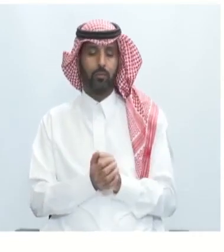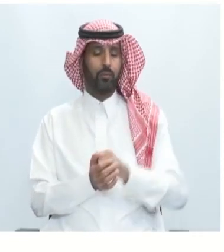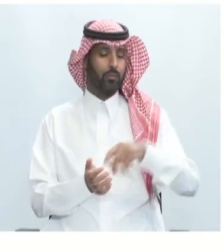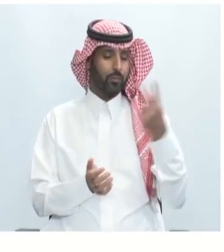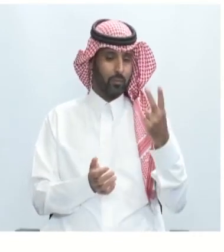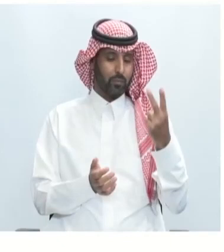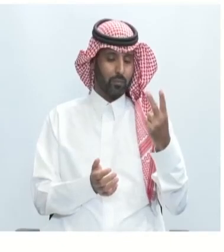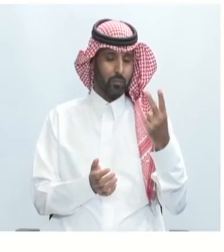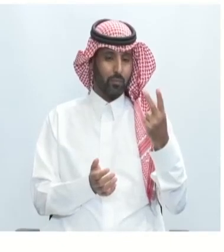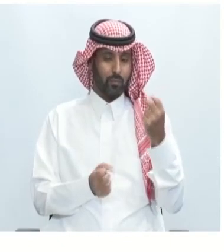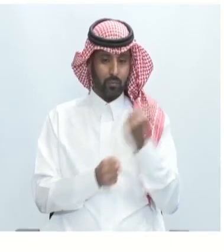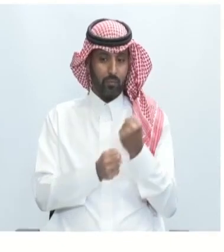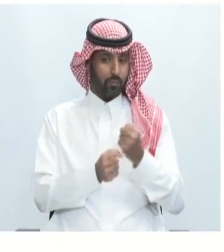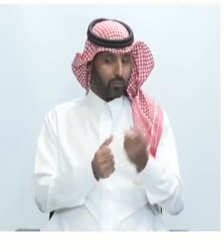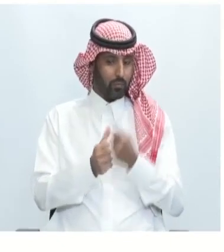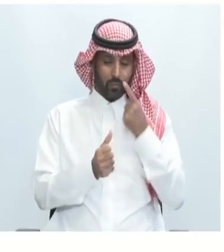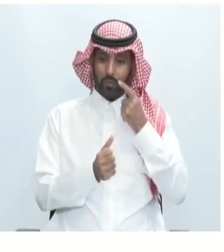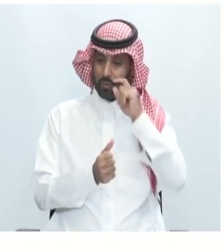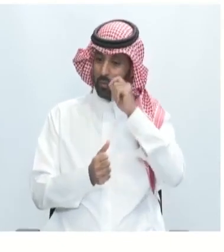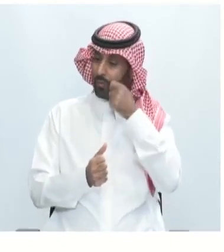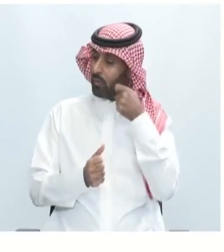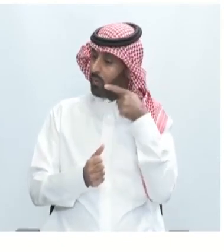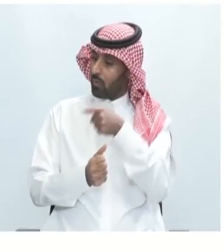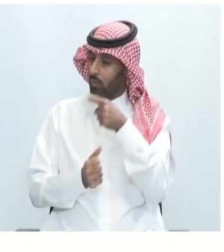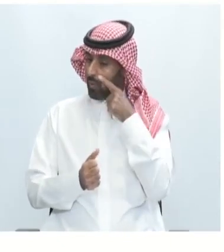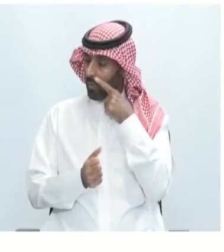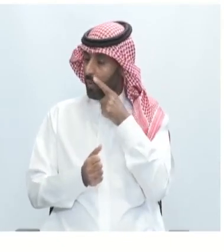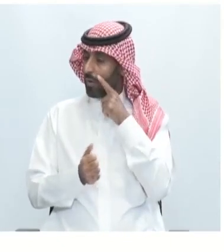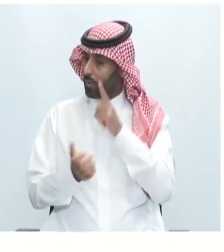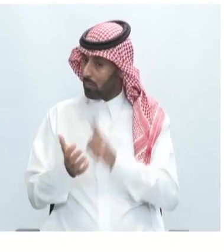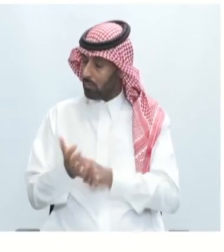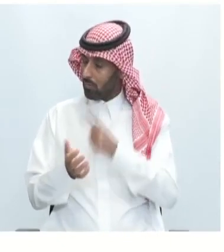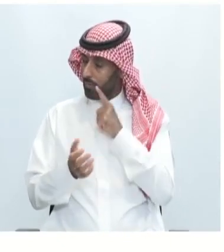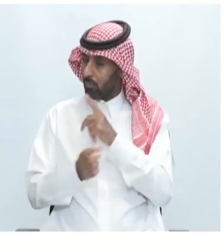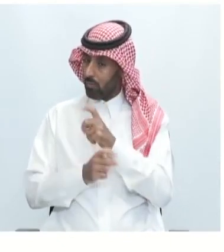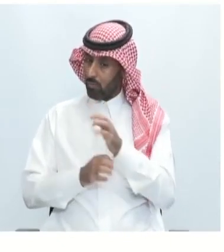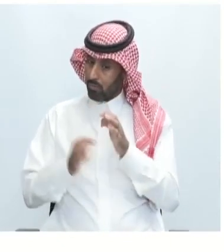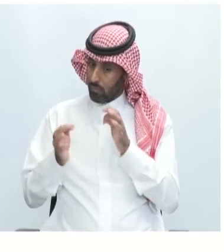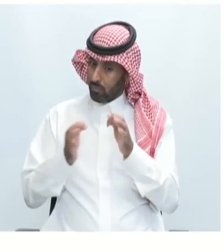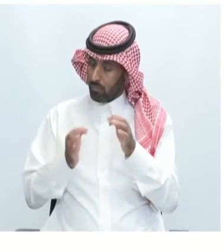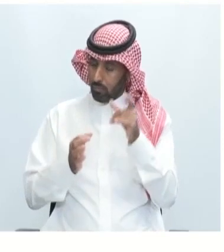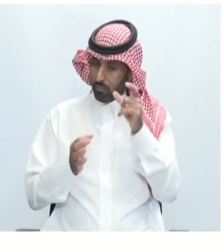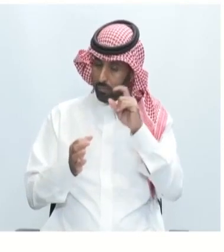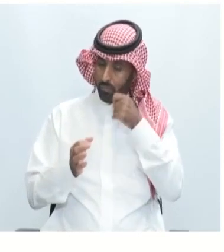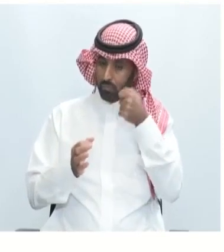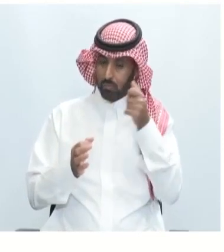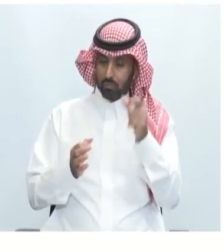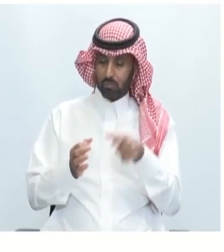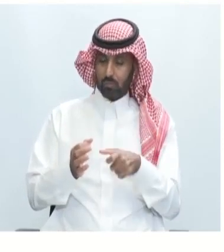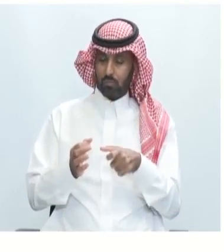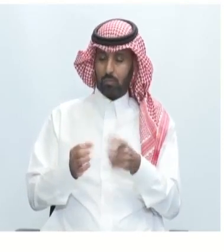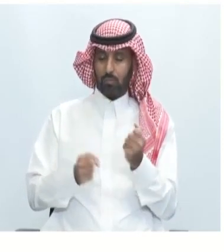two, the first event, he was a trusted politician. He was a trusted